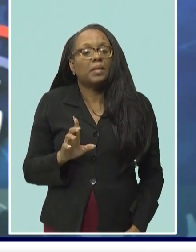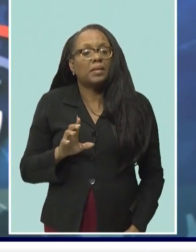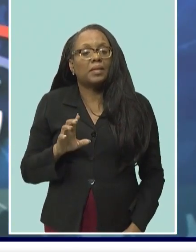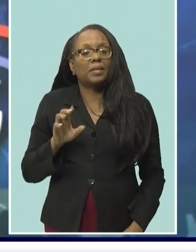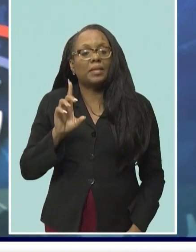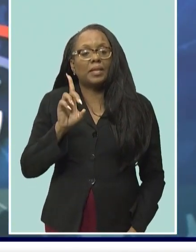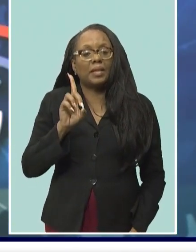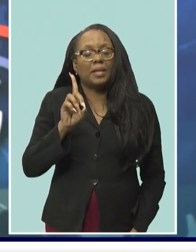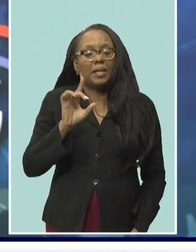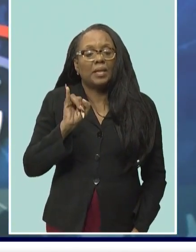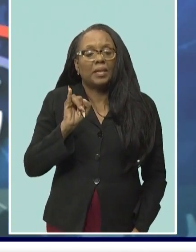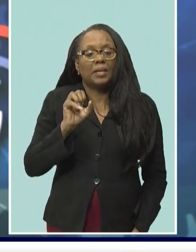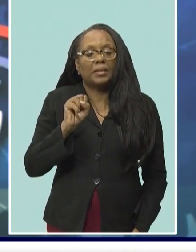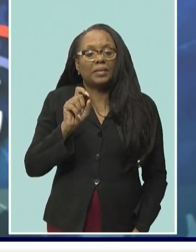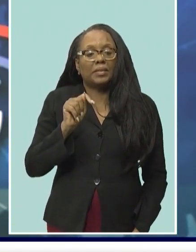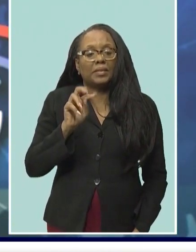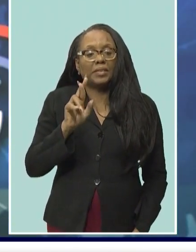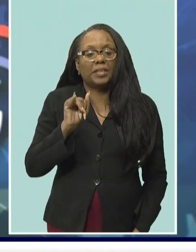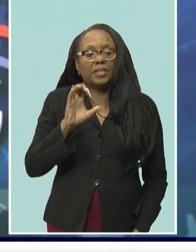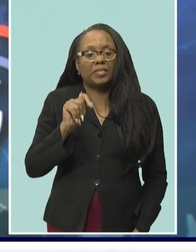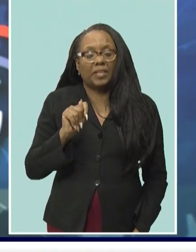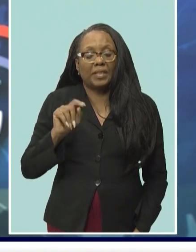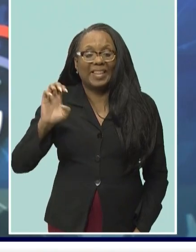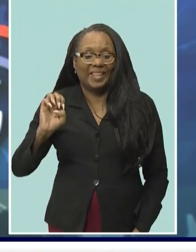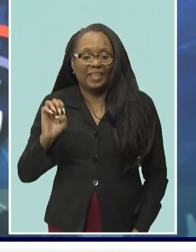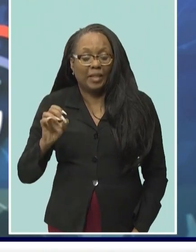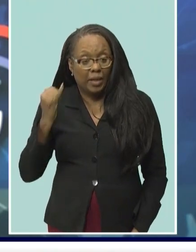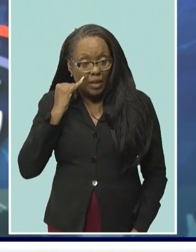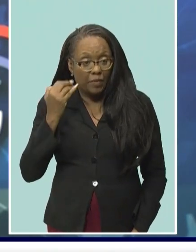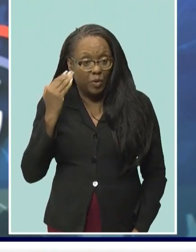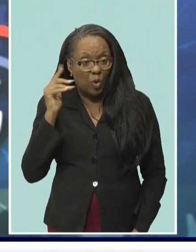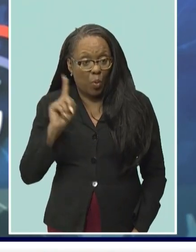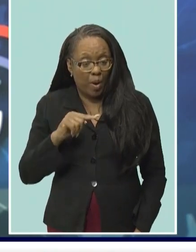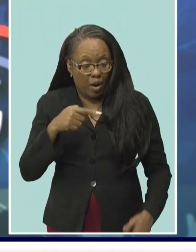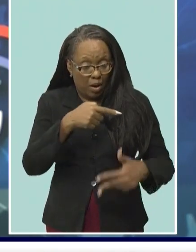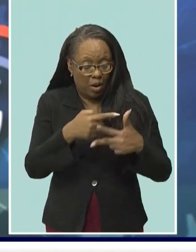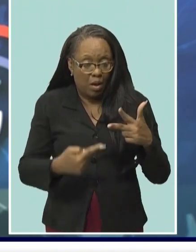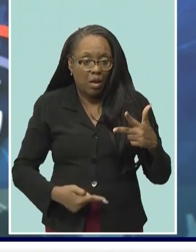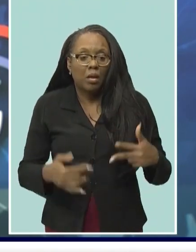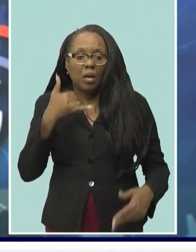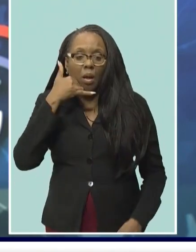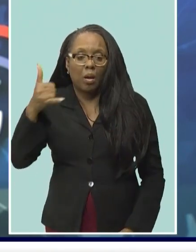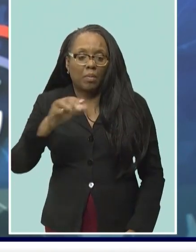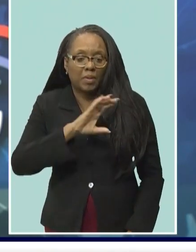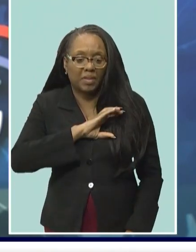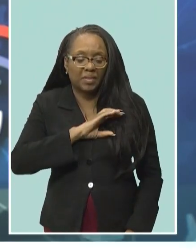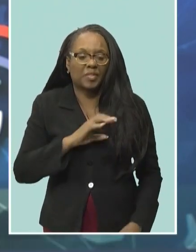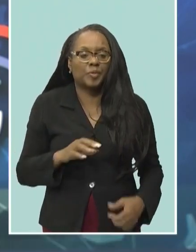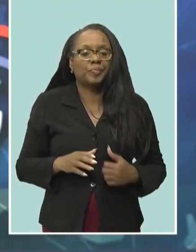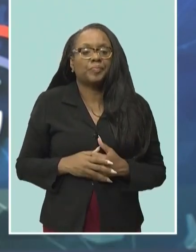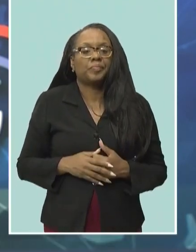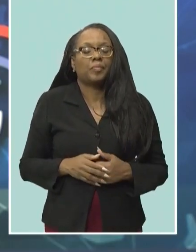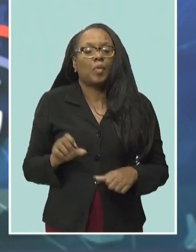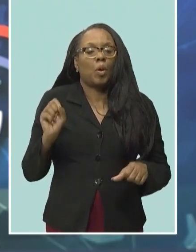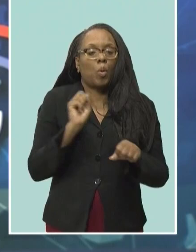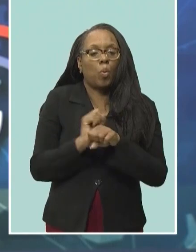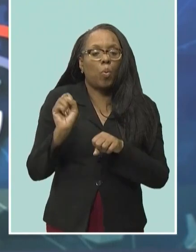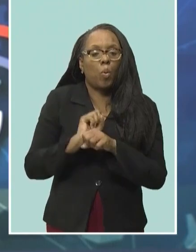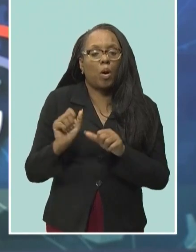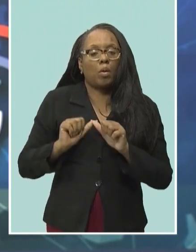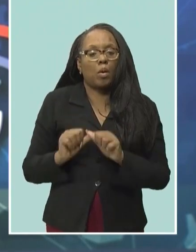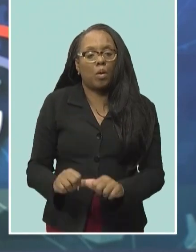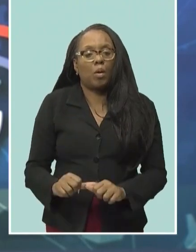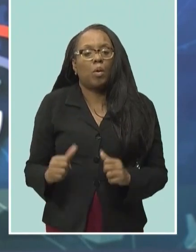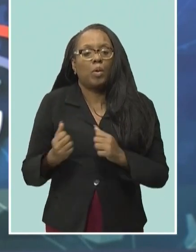may know the whereabouts of these men can also contact the nearest police station. With work continuing on a new constitution for